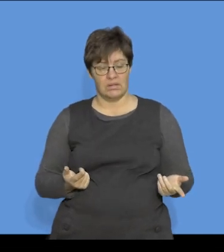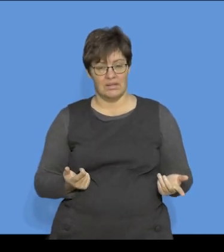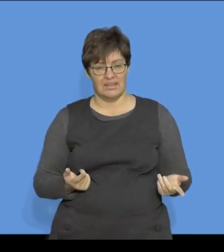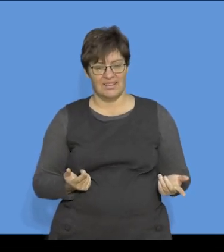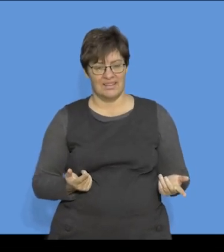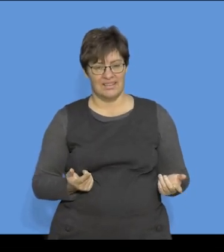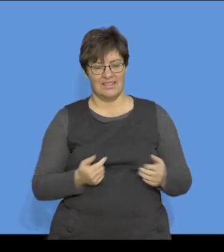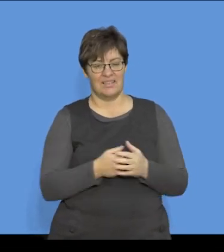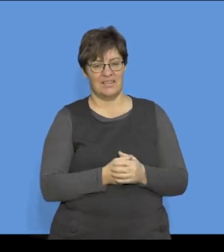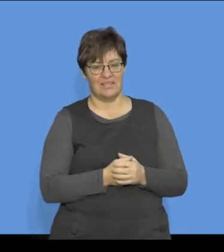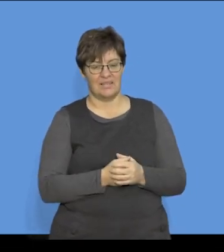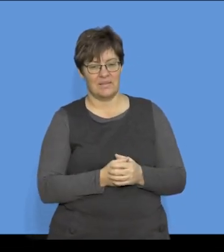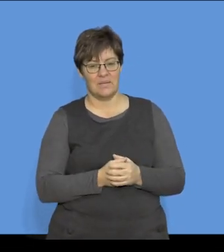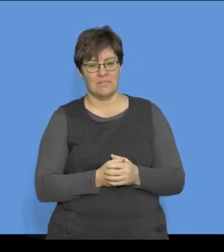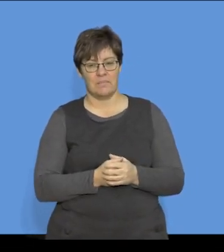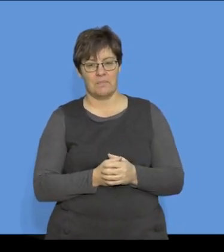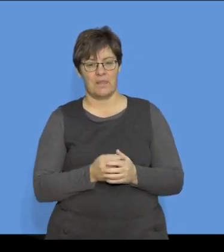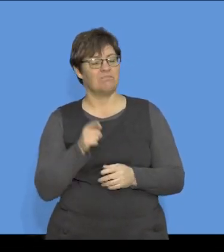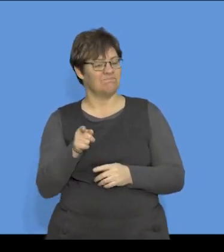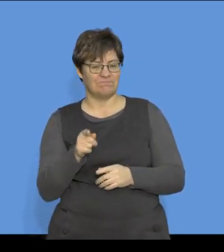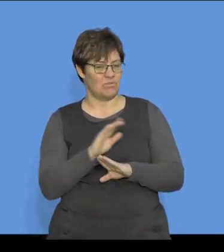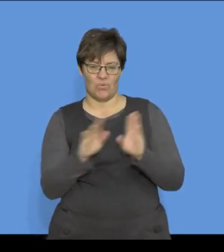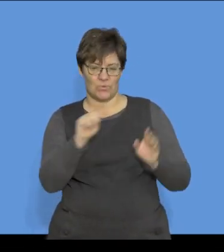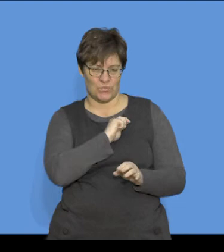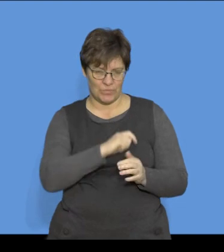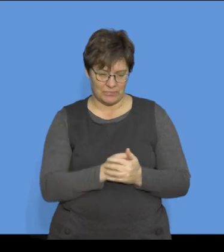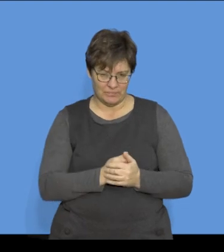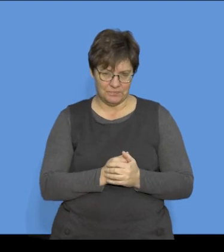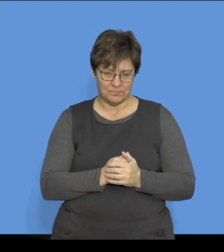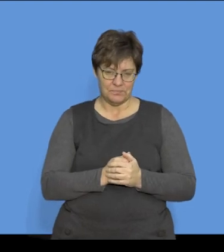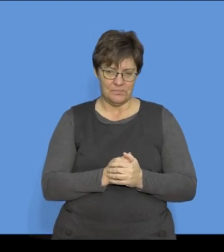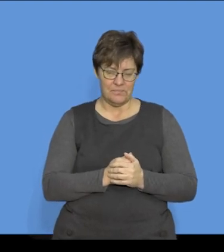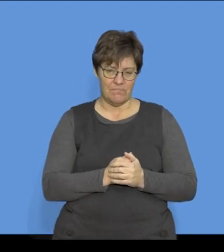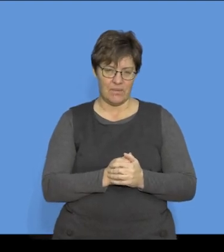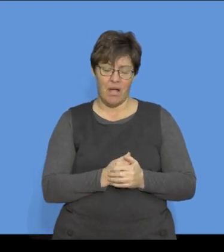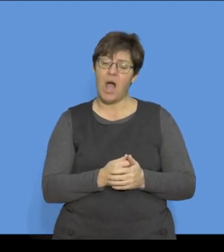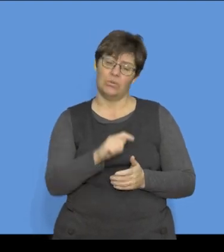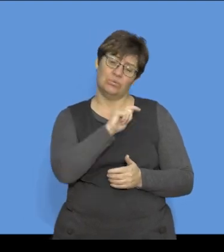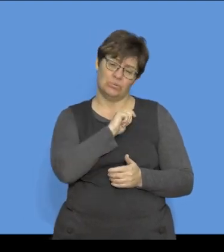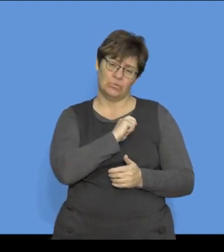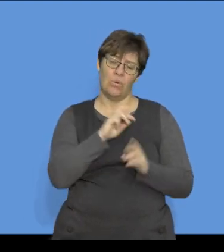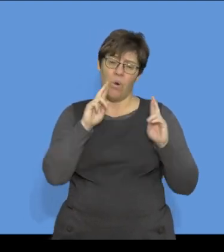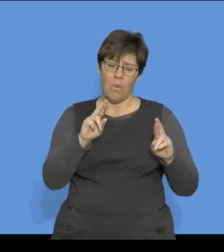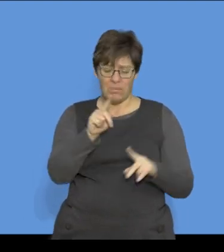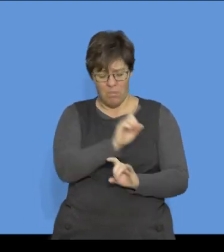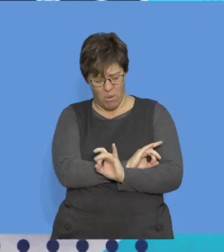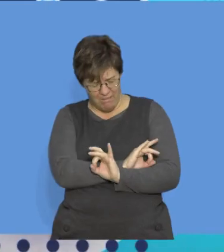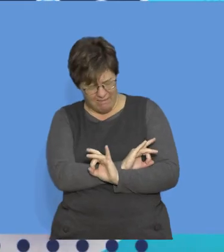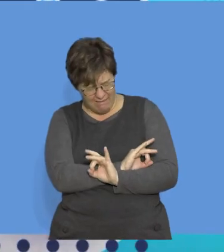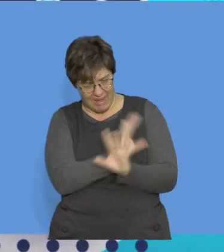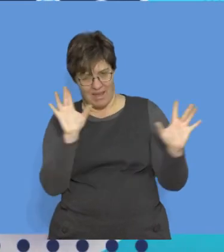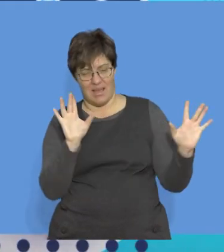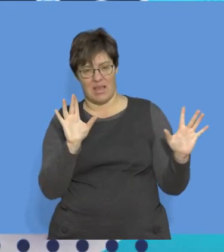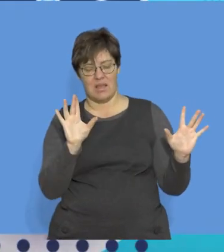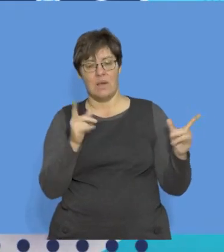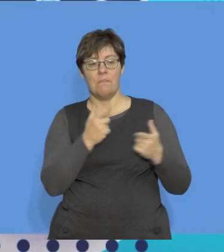through the midpoints. That's not the case, guys. Guys, I really, really hope all of this is a bit clear on how to